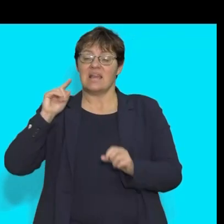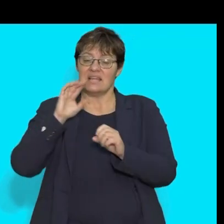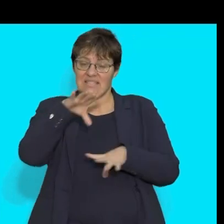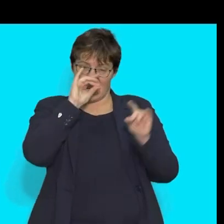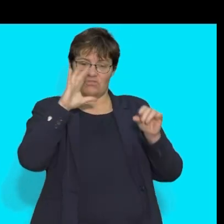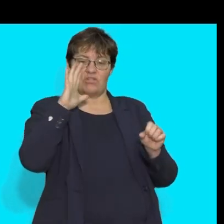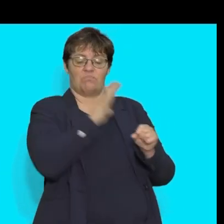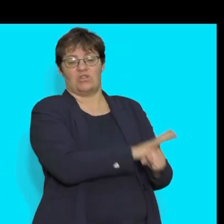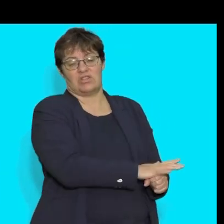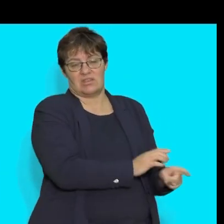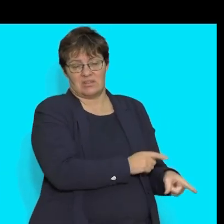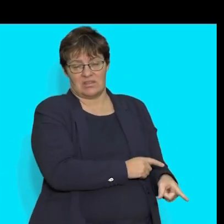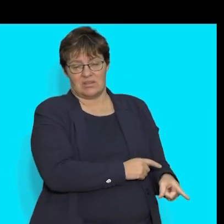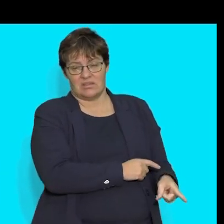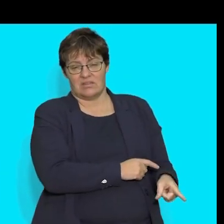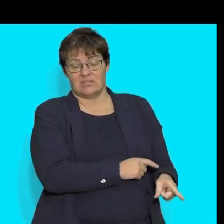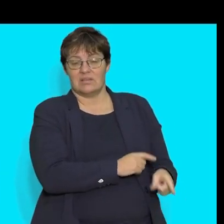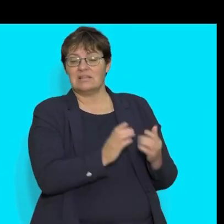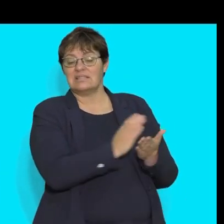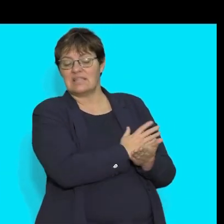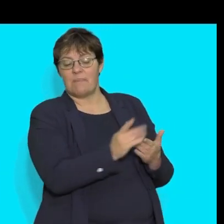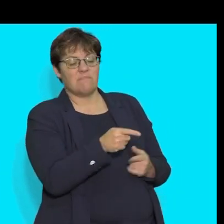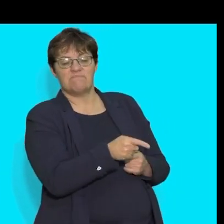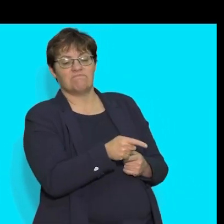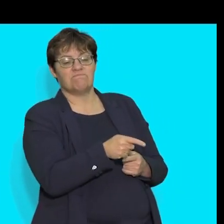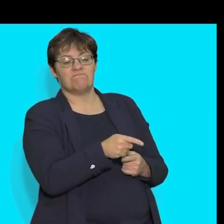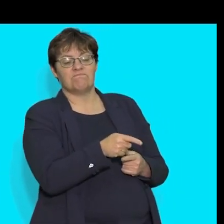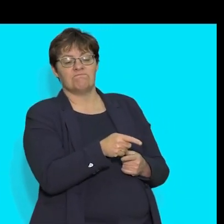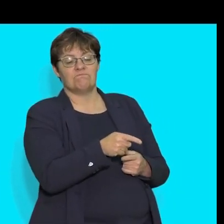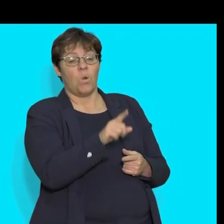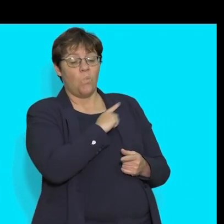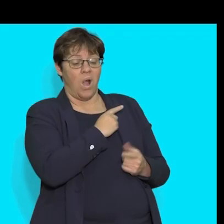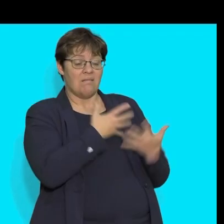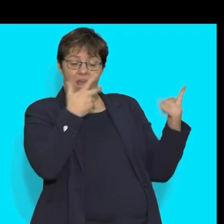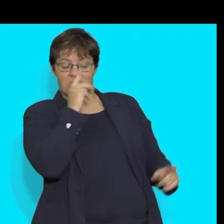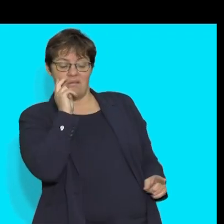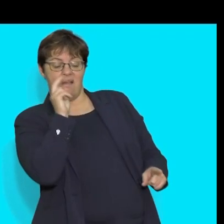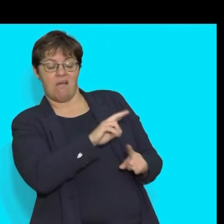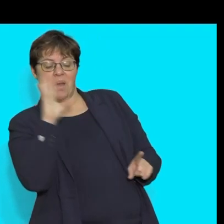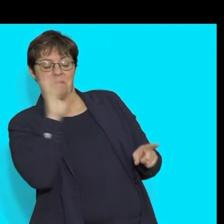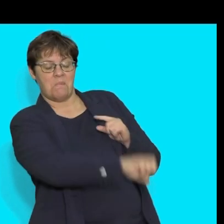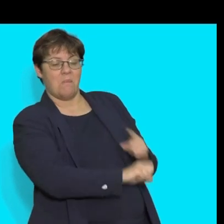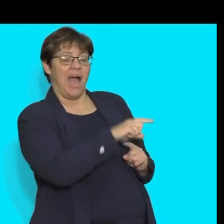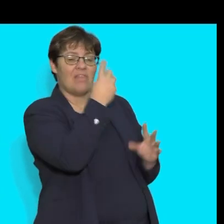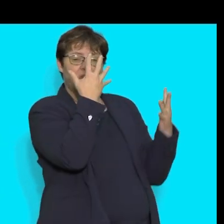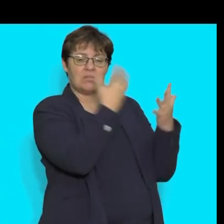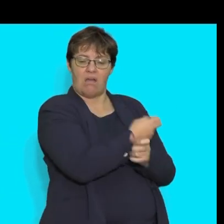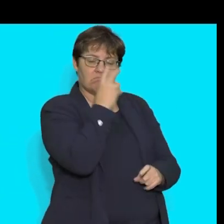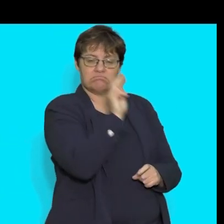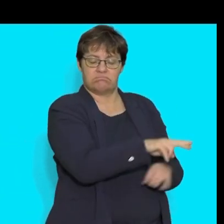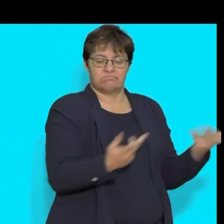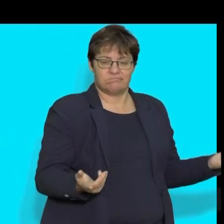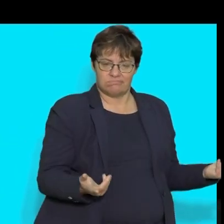where some of them are less likely to survive while others survive. And we see